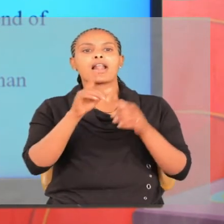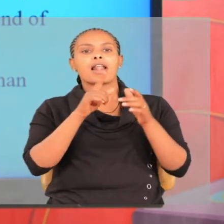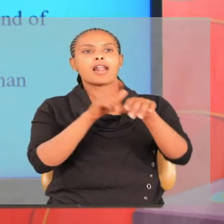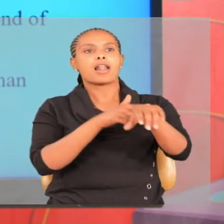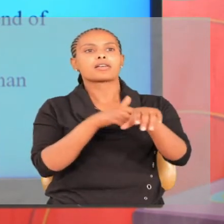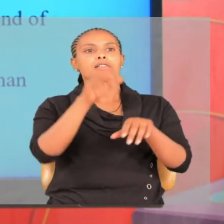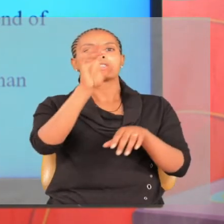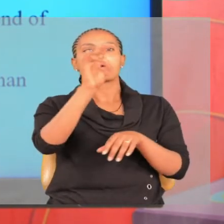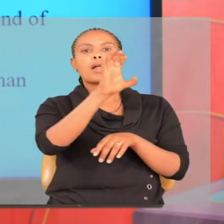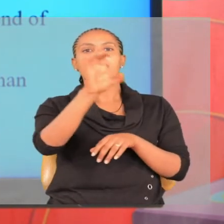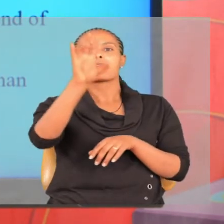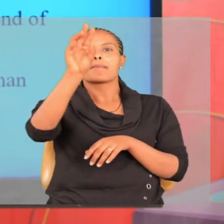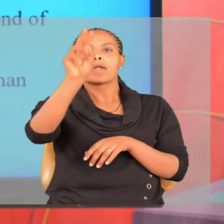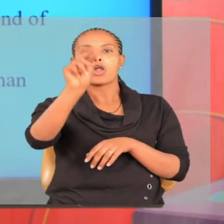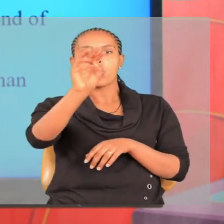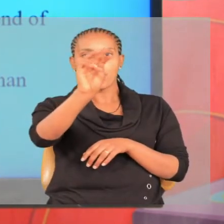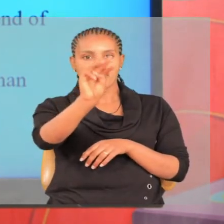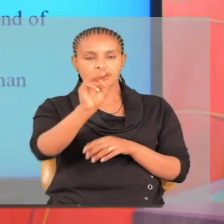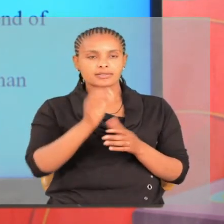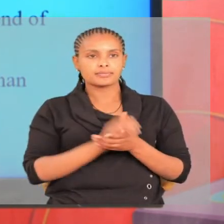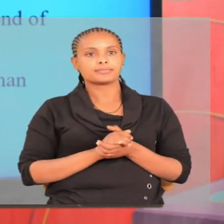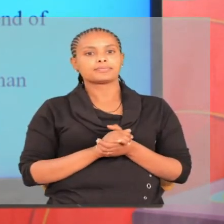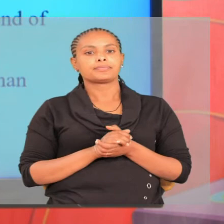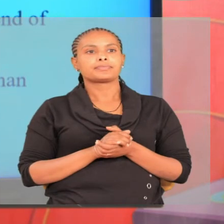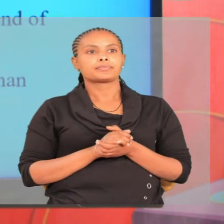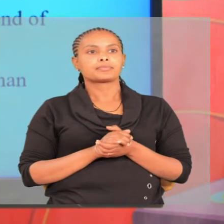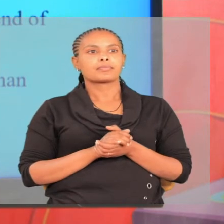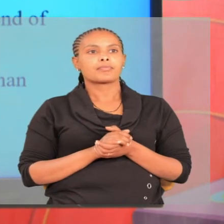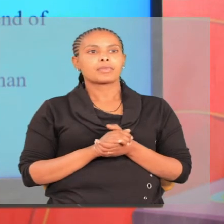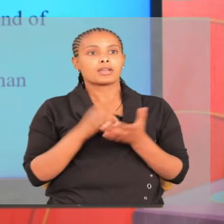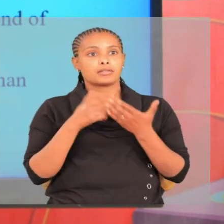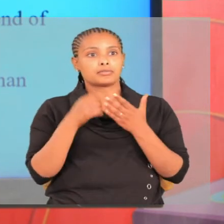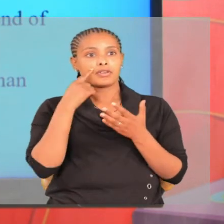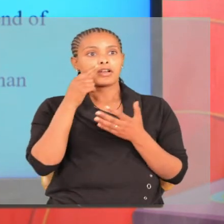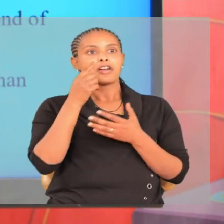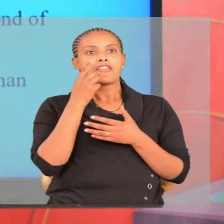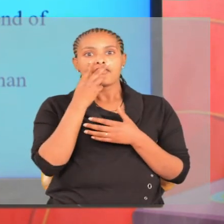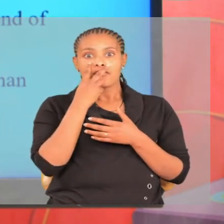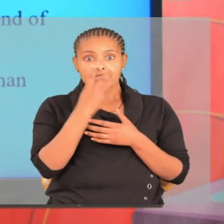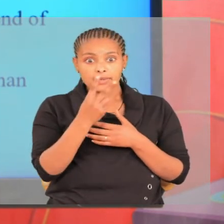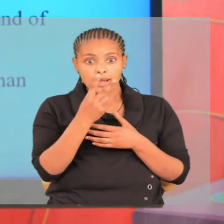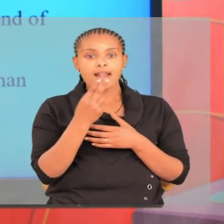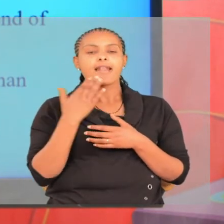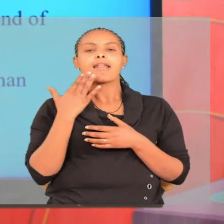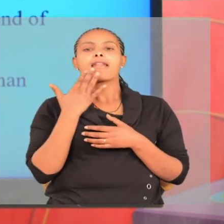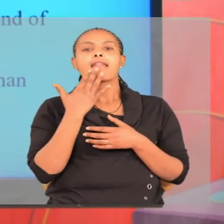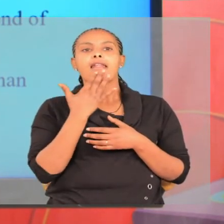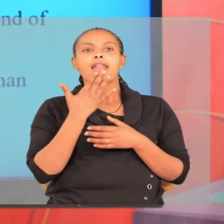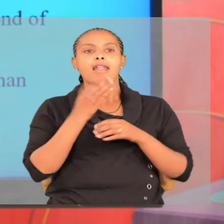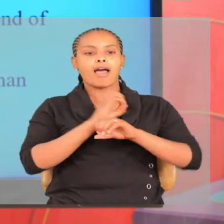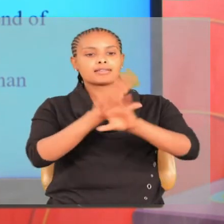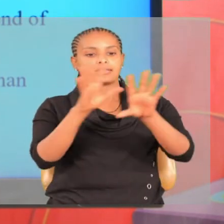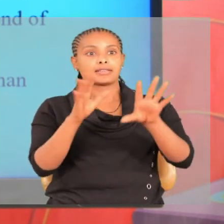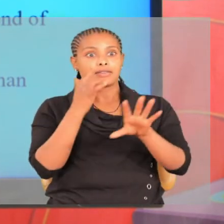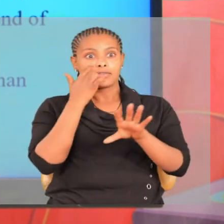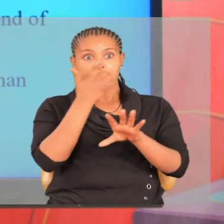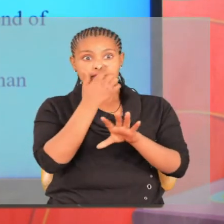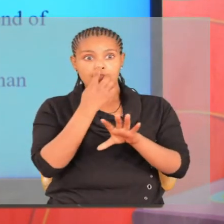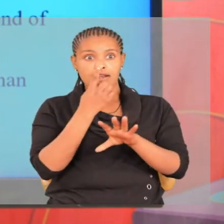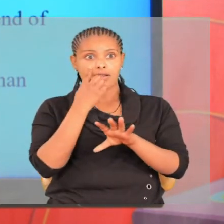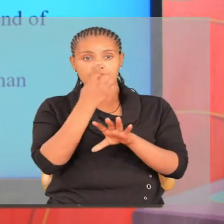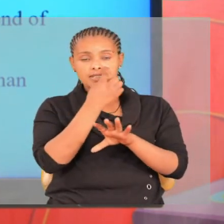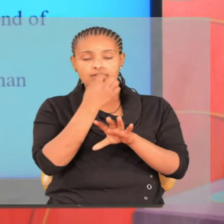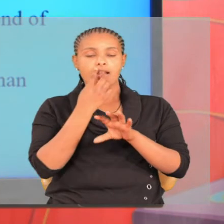700 nanometer. Here it says visible light extends. Yes, an example